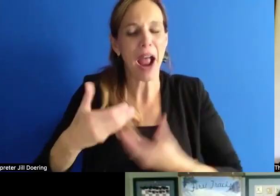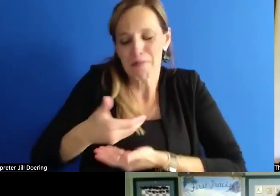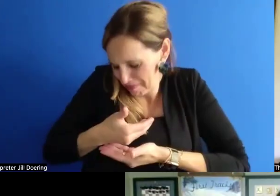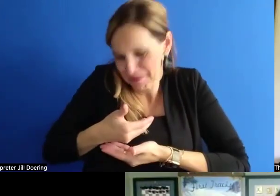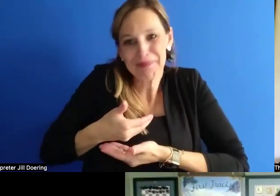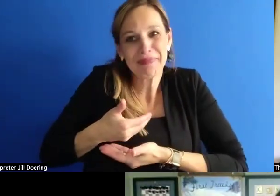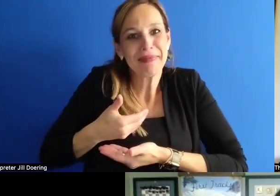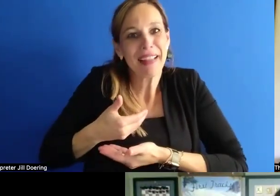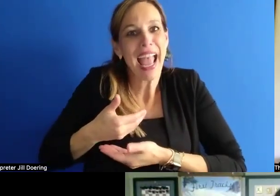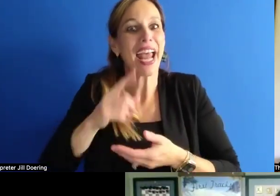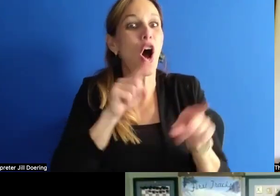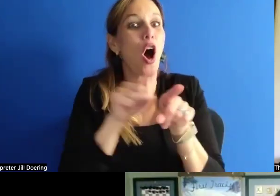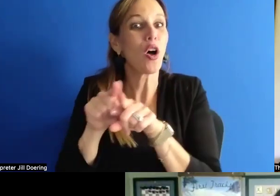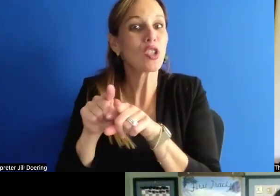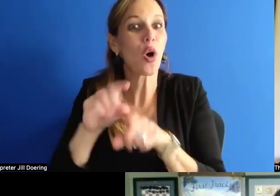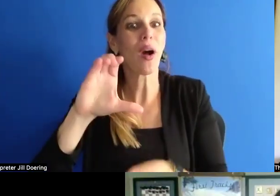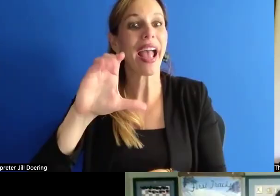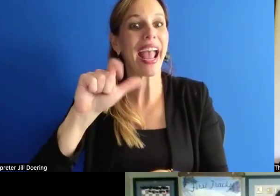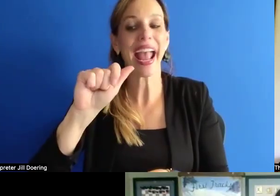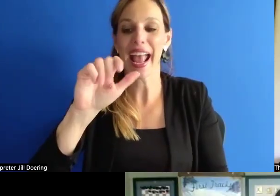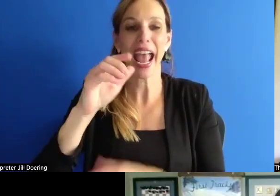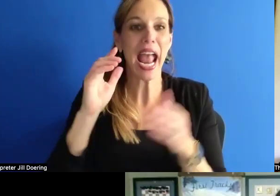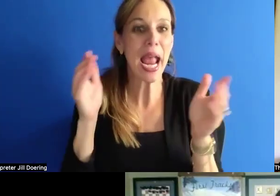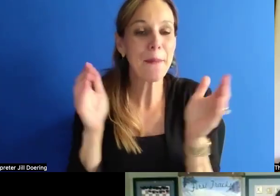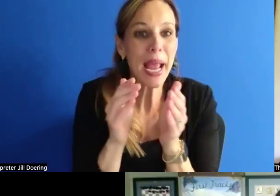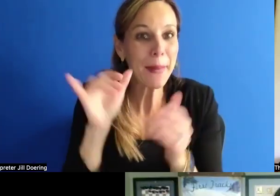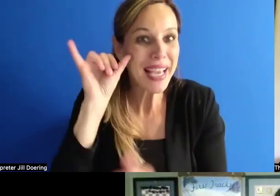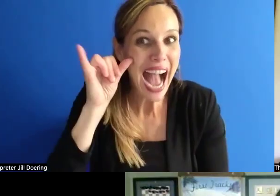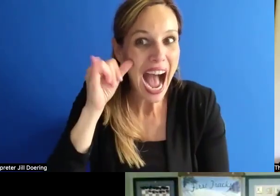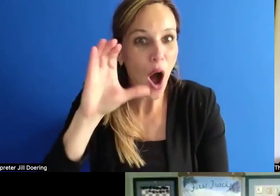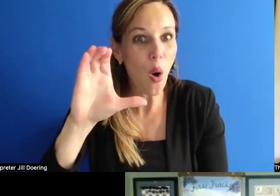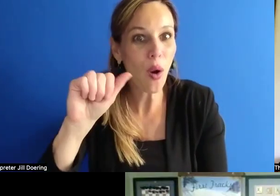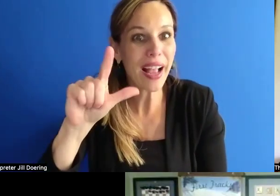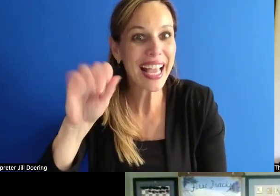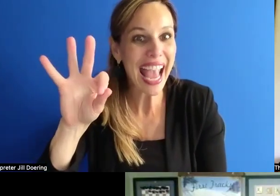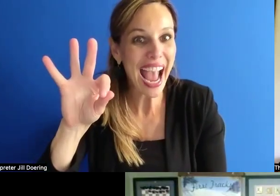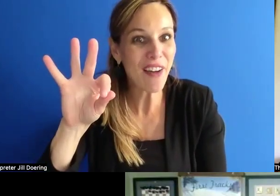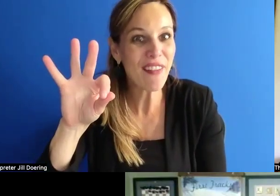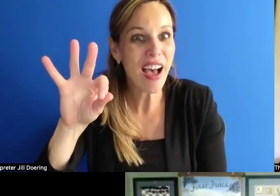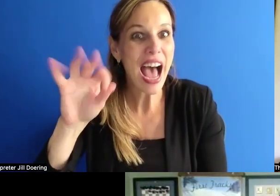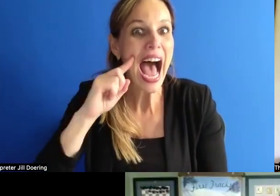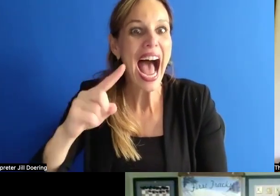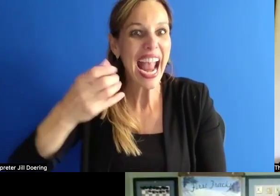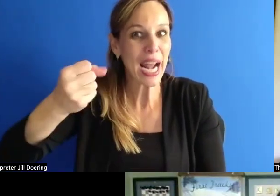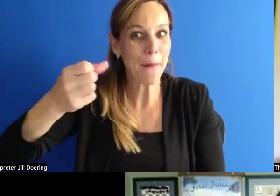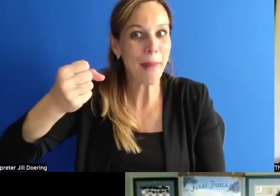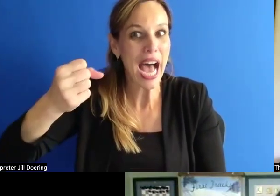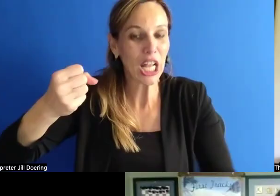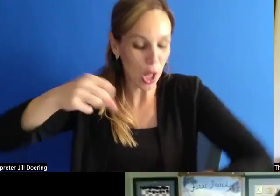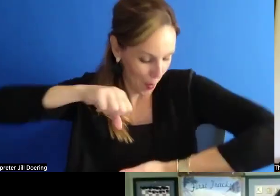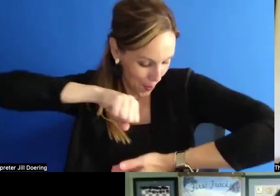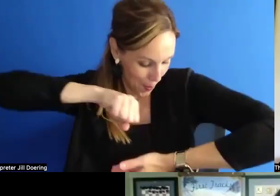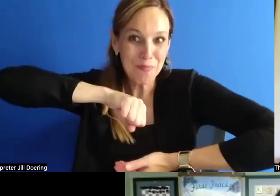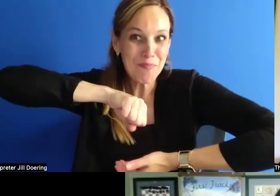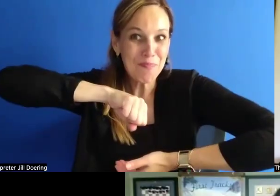bottle fed a calf, a little baby calf. It was so cute. And I milked a cow.